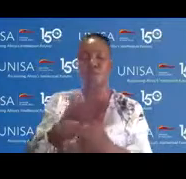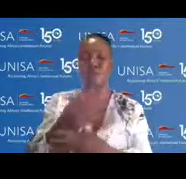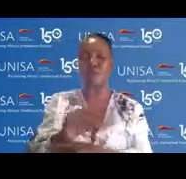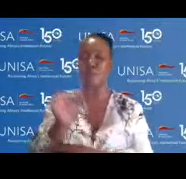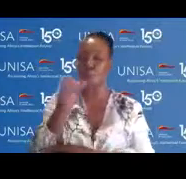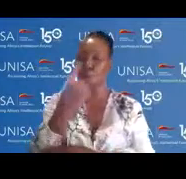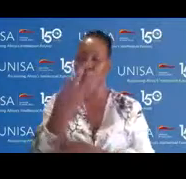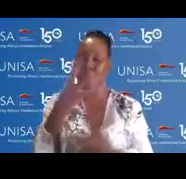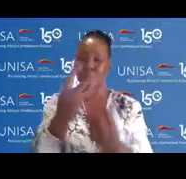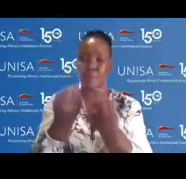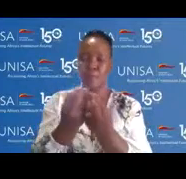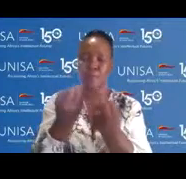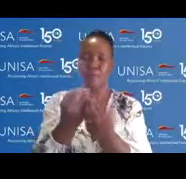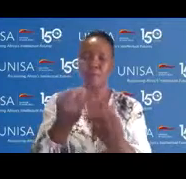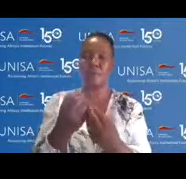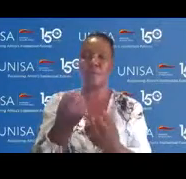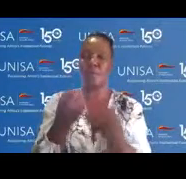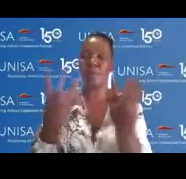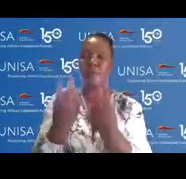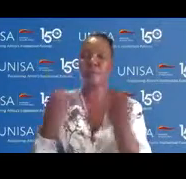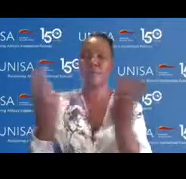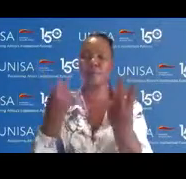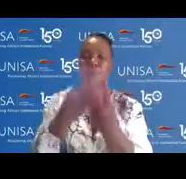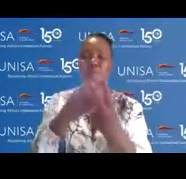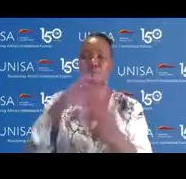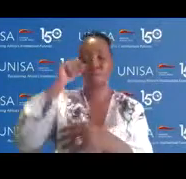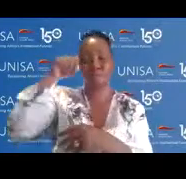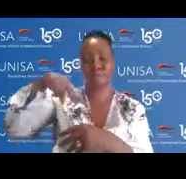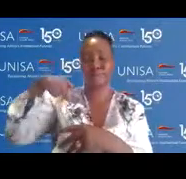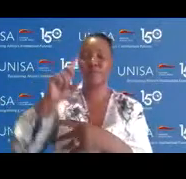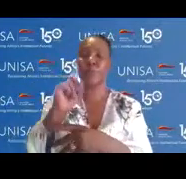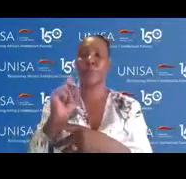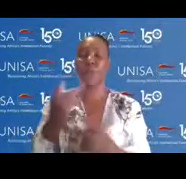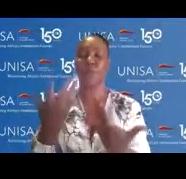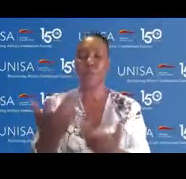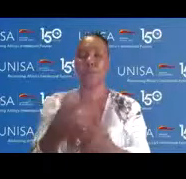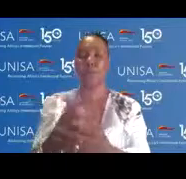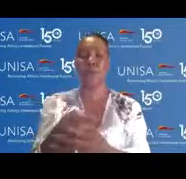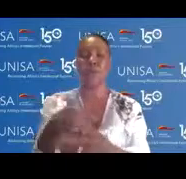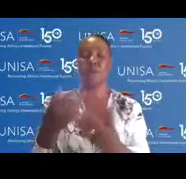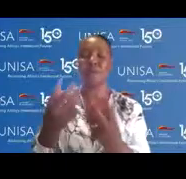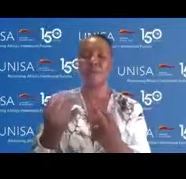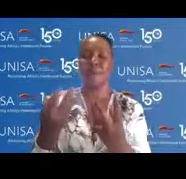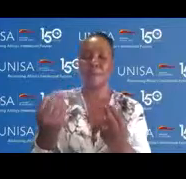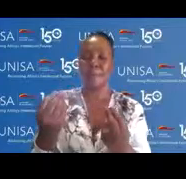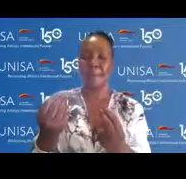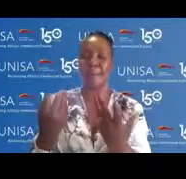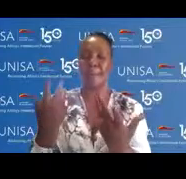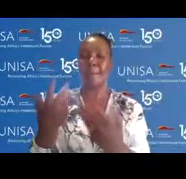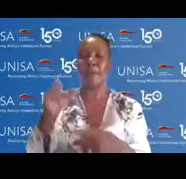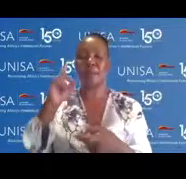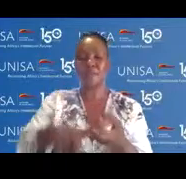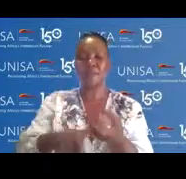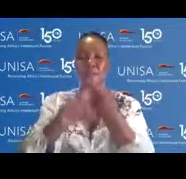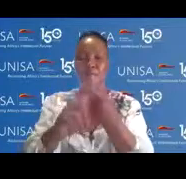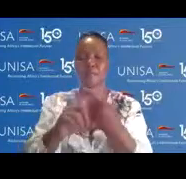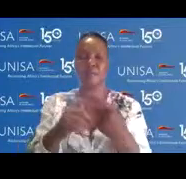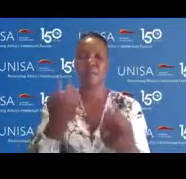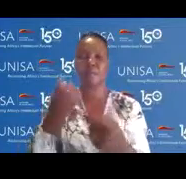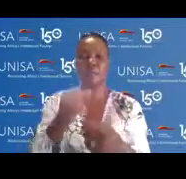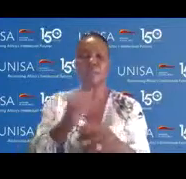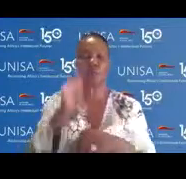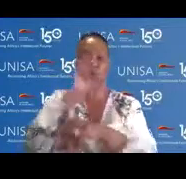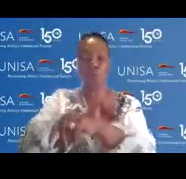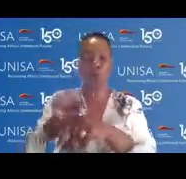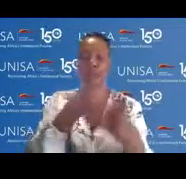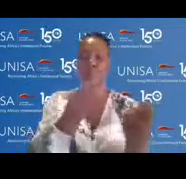I think most people overlook is the number pad. Now, depending on the course that you're doing, if you're going to be